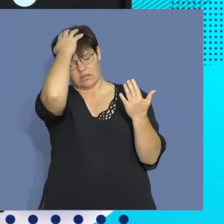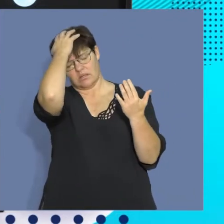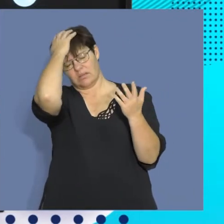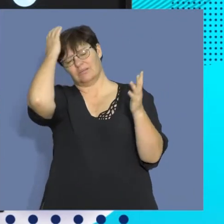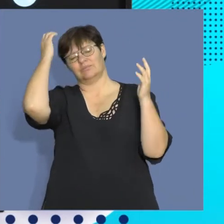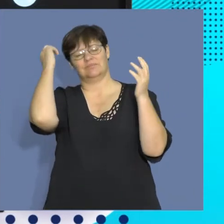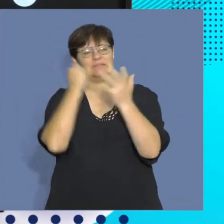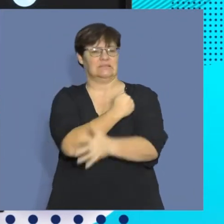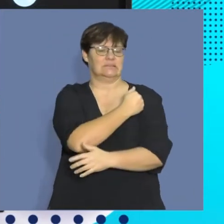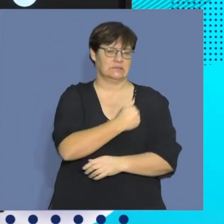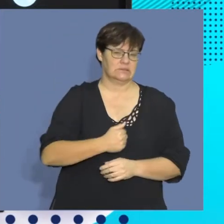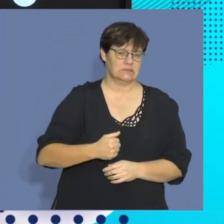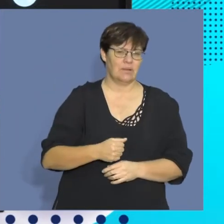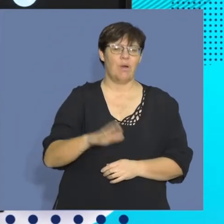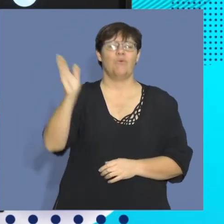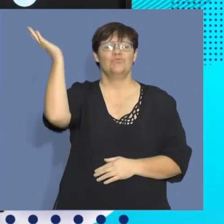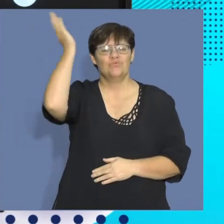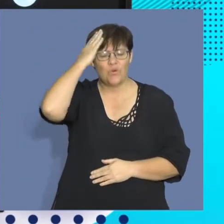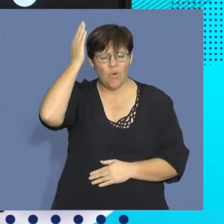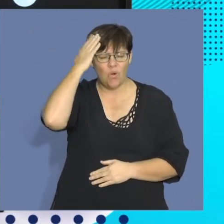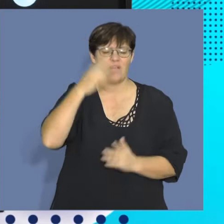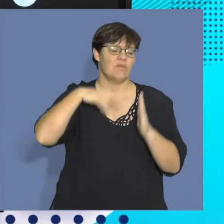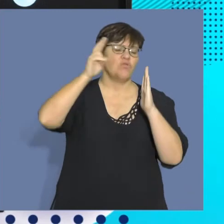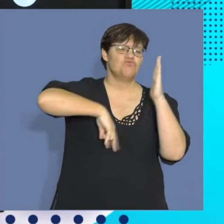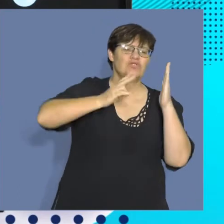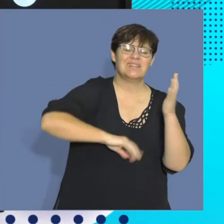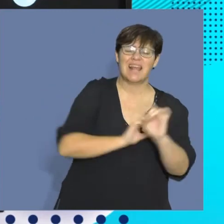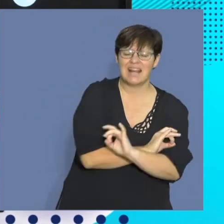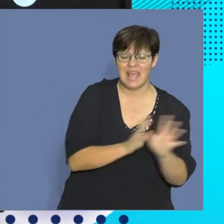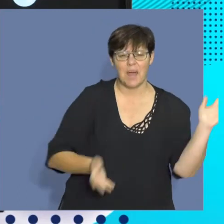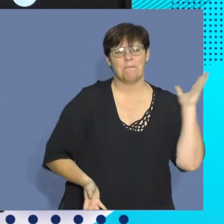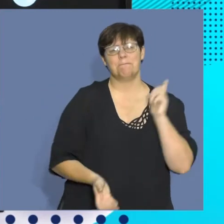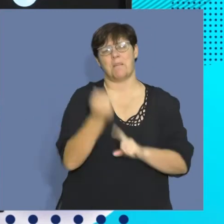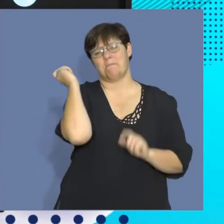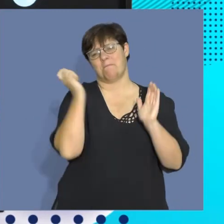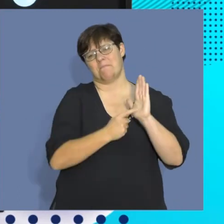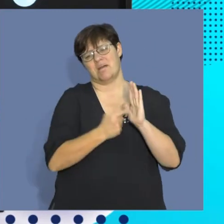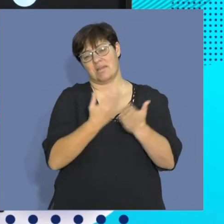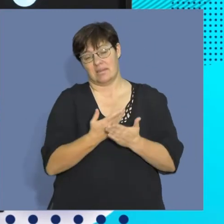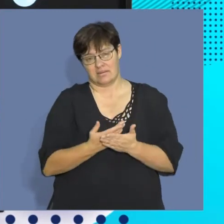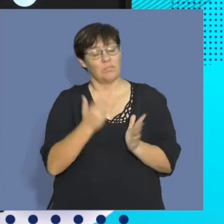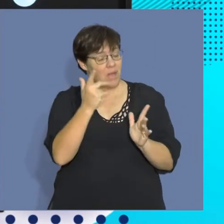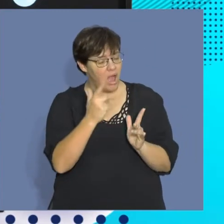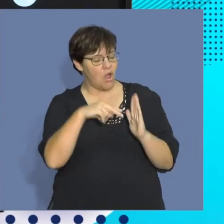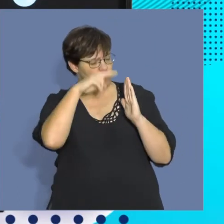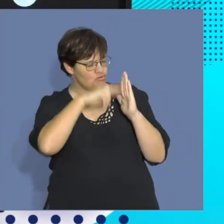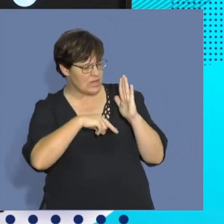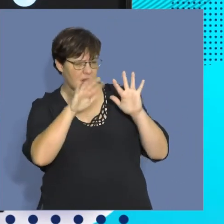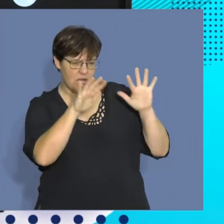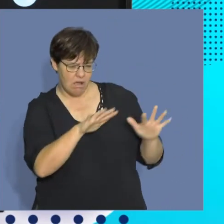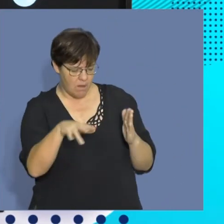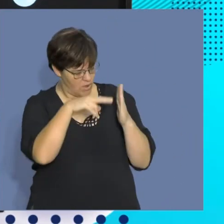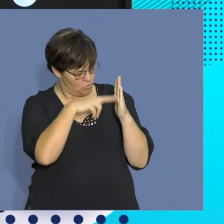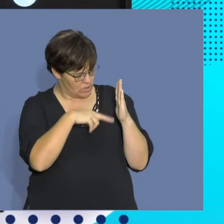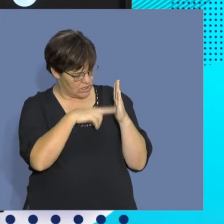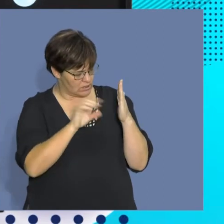assessment, go back and said, had I known this or had I read this properly, I would have got this correct. So spend some time, read